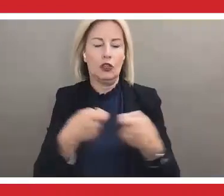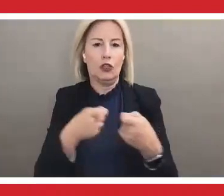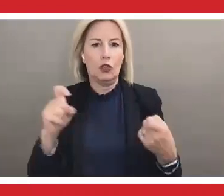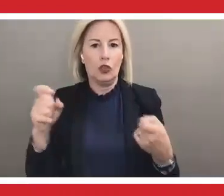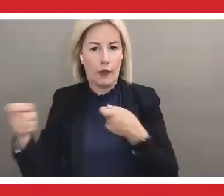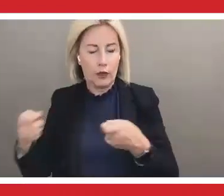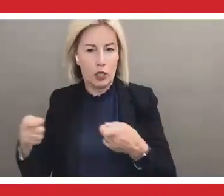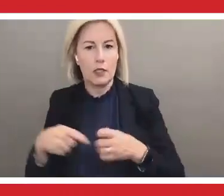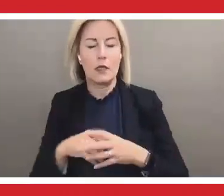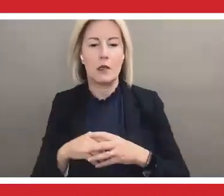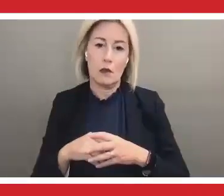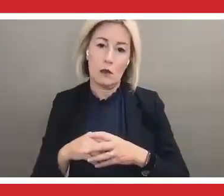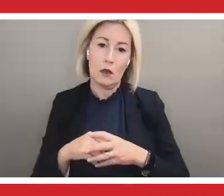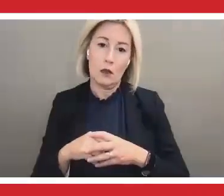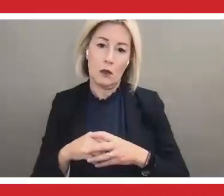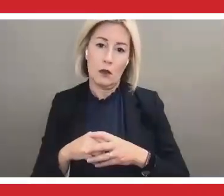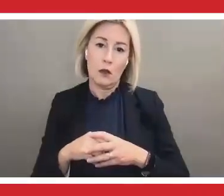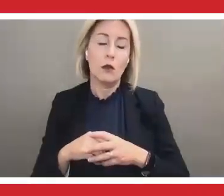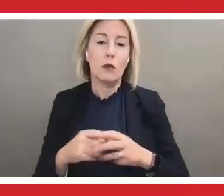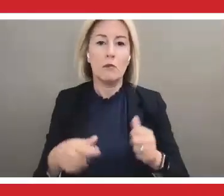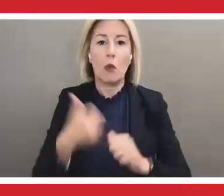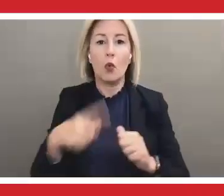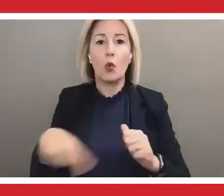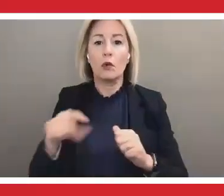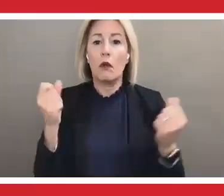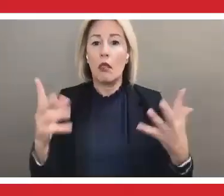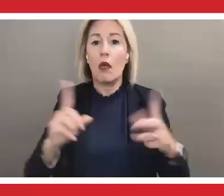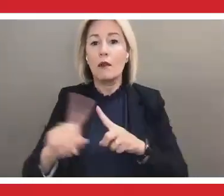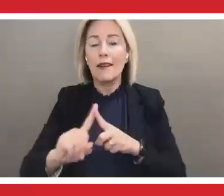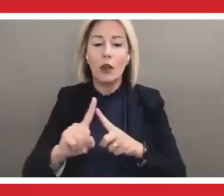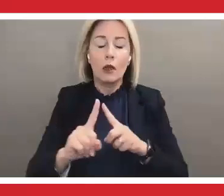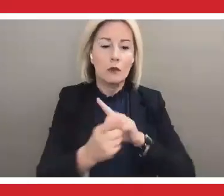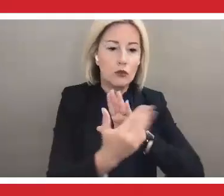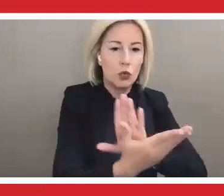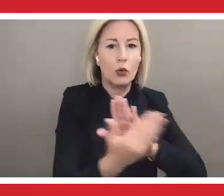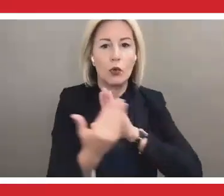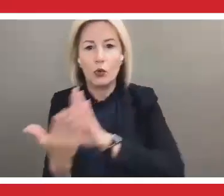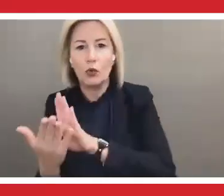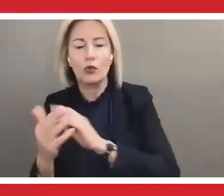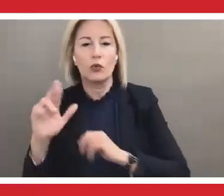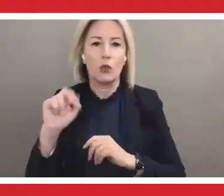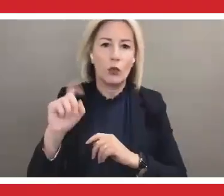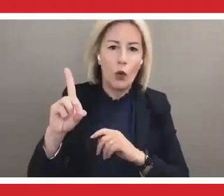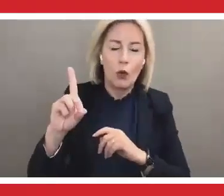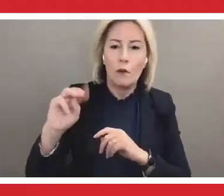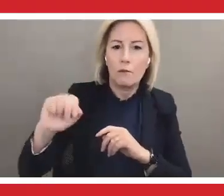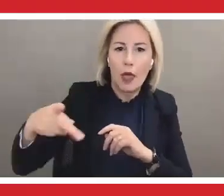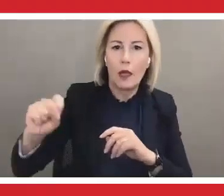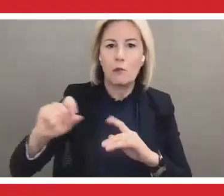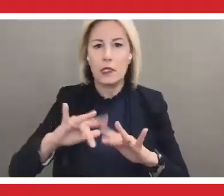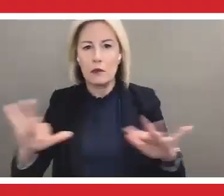a lot of different strategies, documents, roadmaps, and